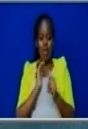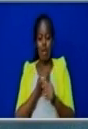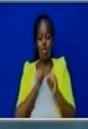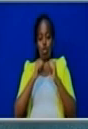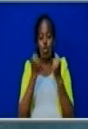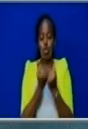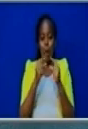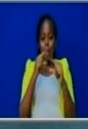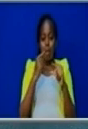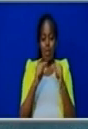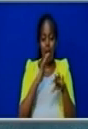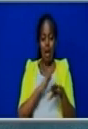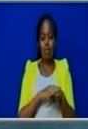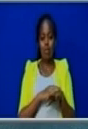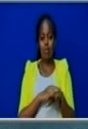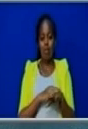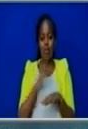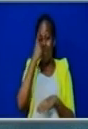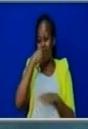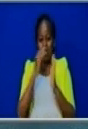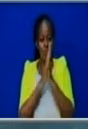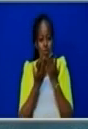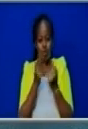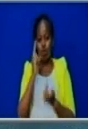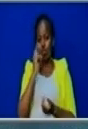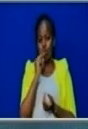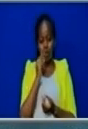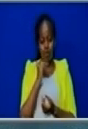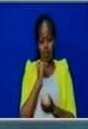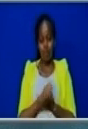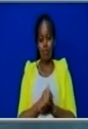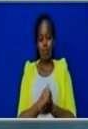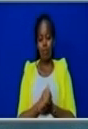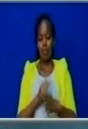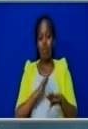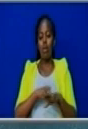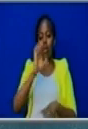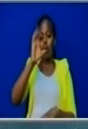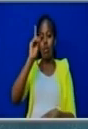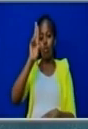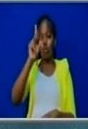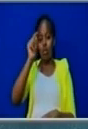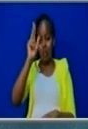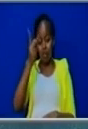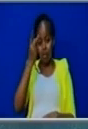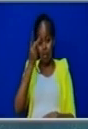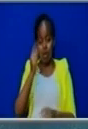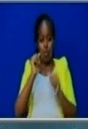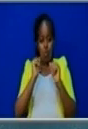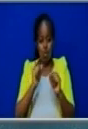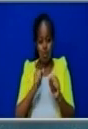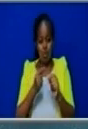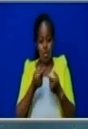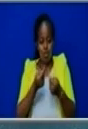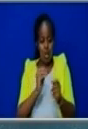social media pages, be it Facebook, Twitter. Our address is EduTV Kenya. You can tackle the